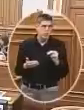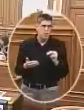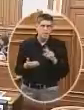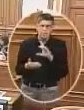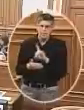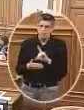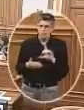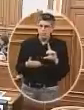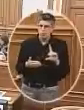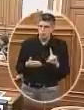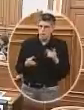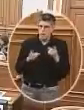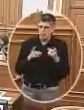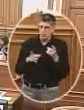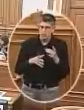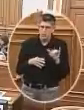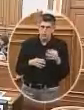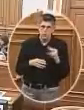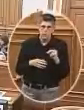Director John Paul Scott.